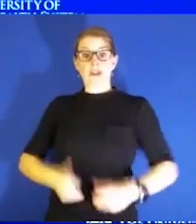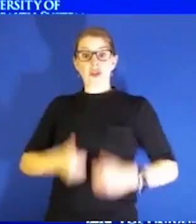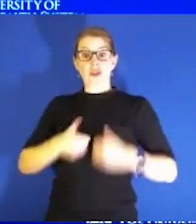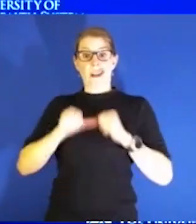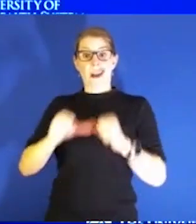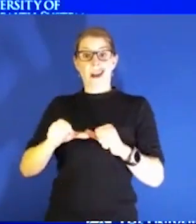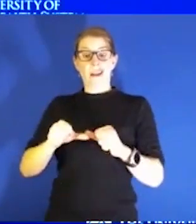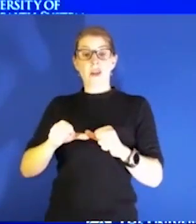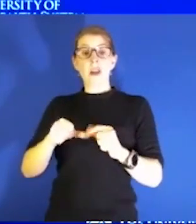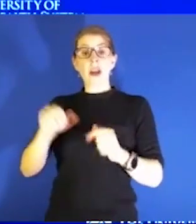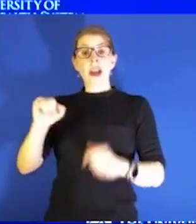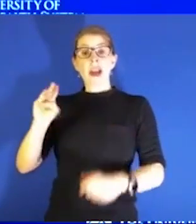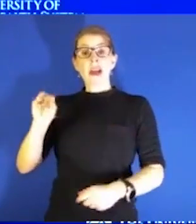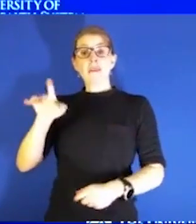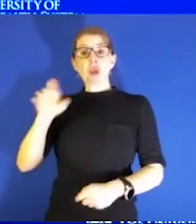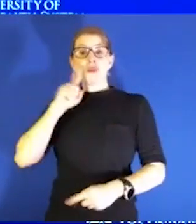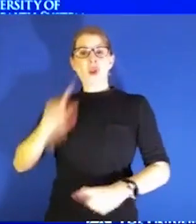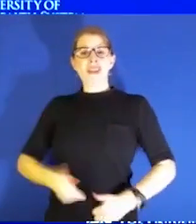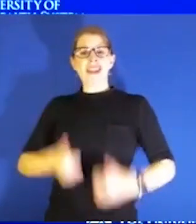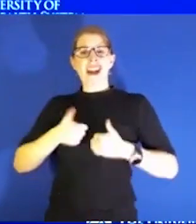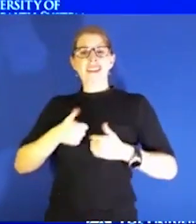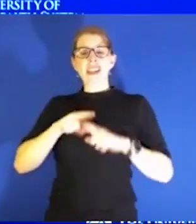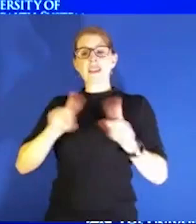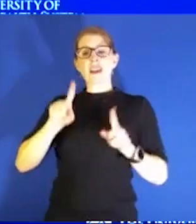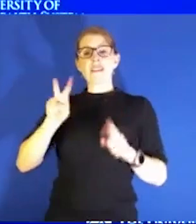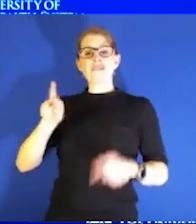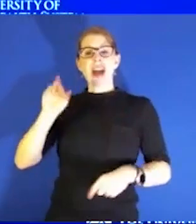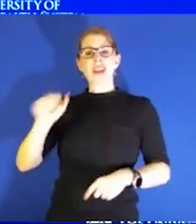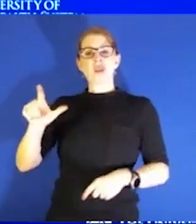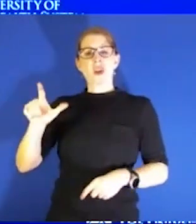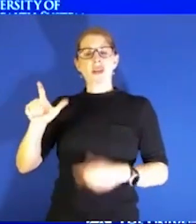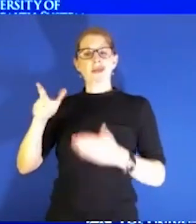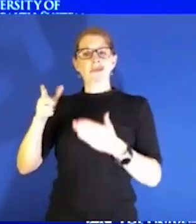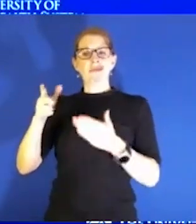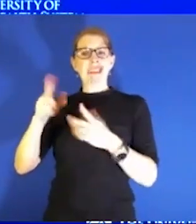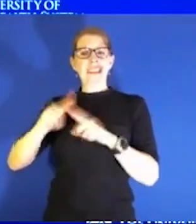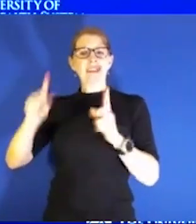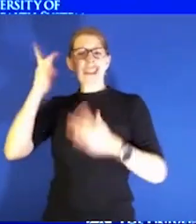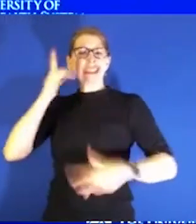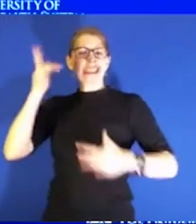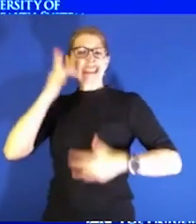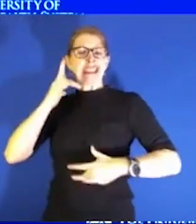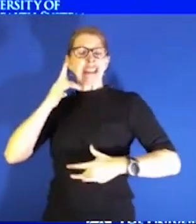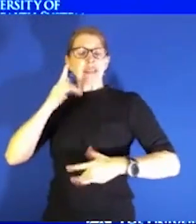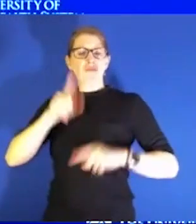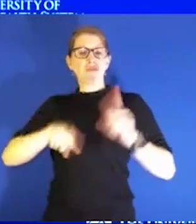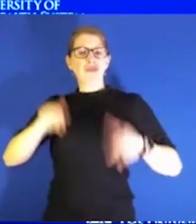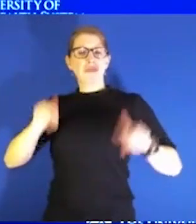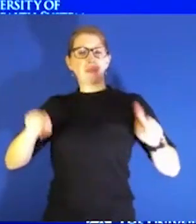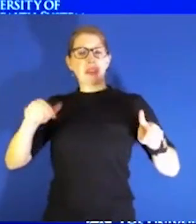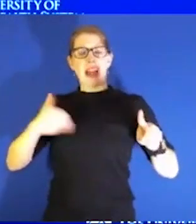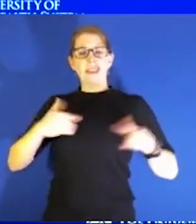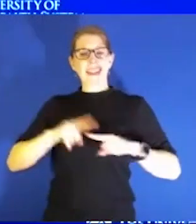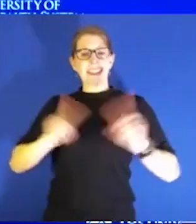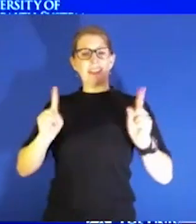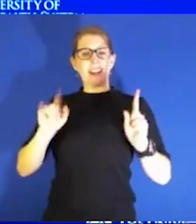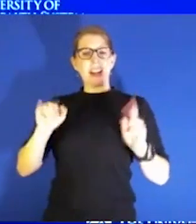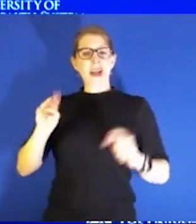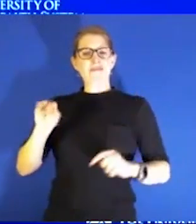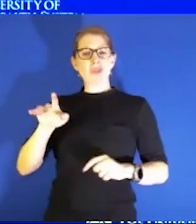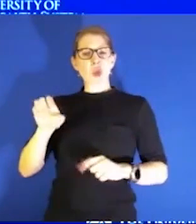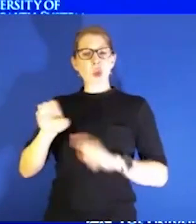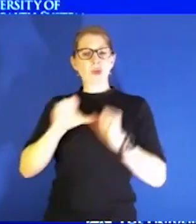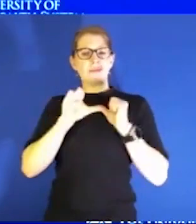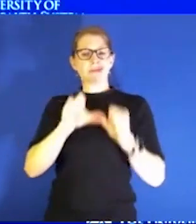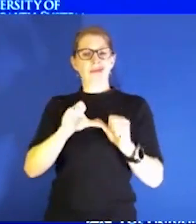immune for life. So different viral entities, different diseases are different and have different immune states long